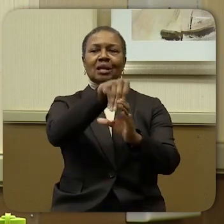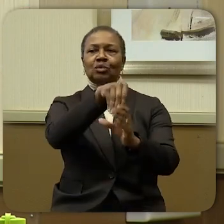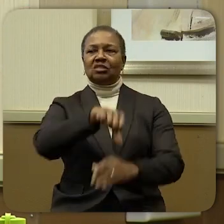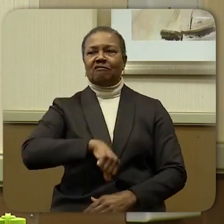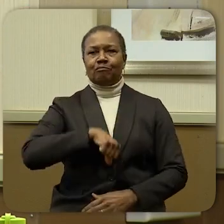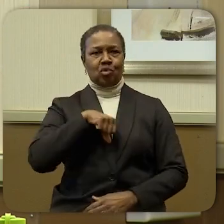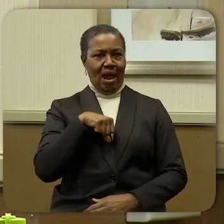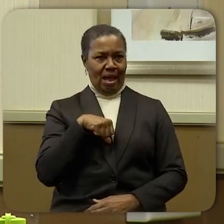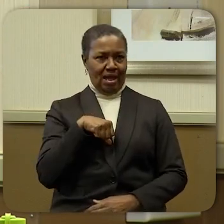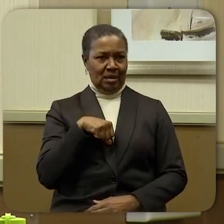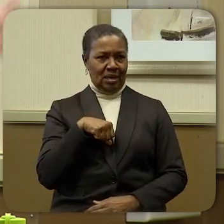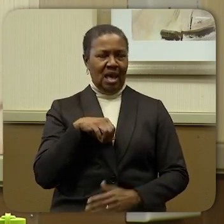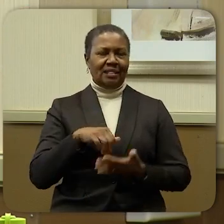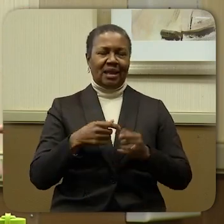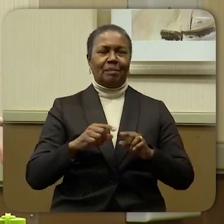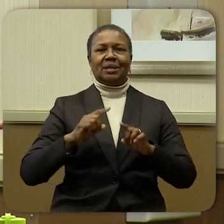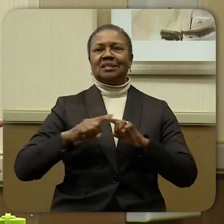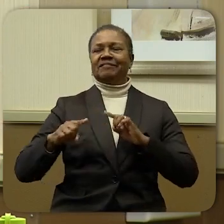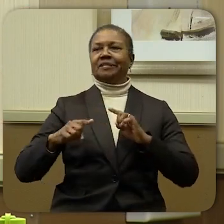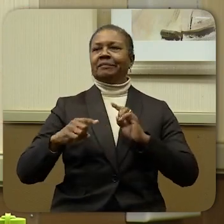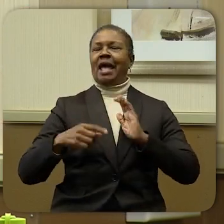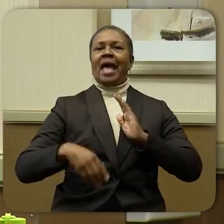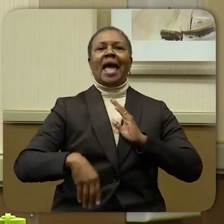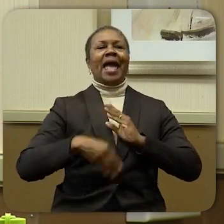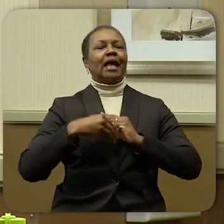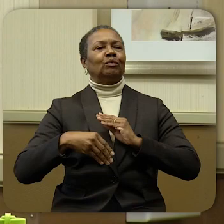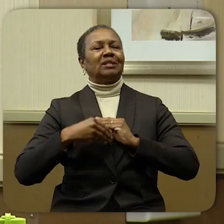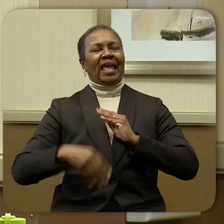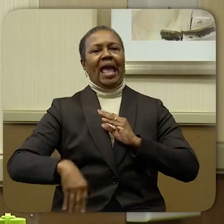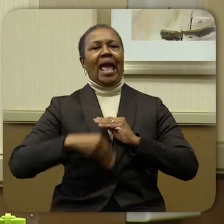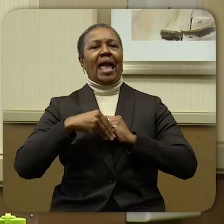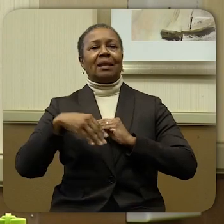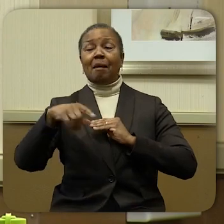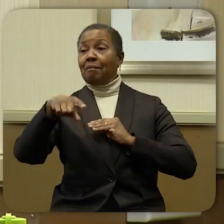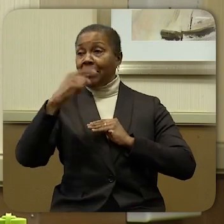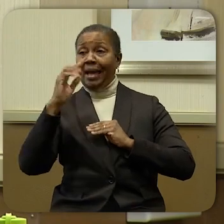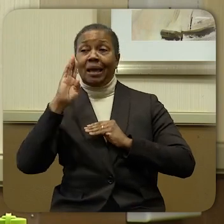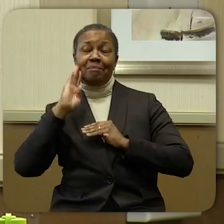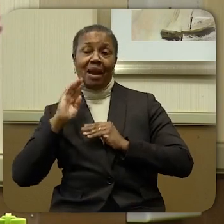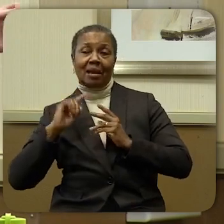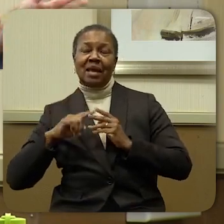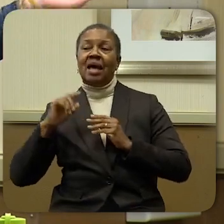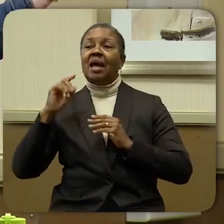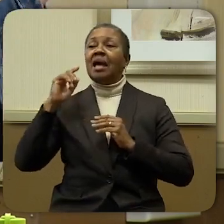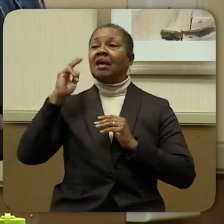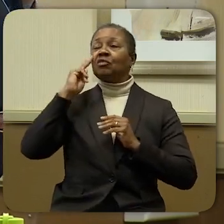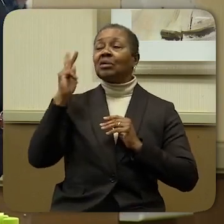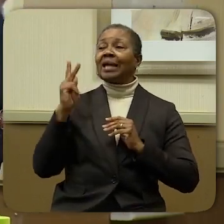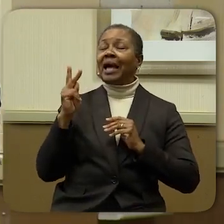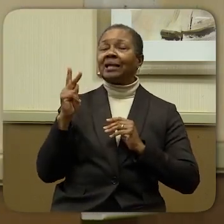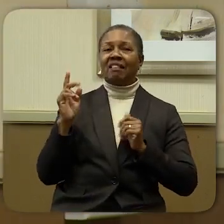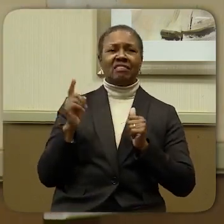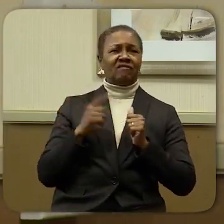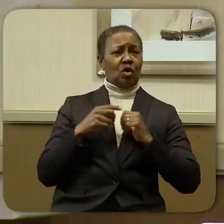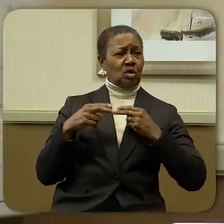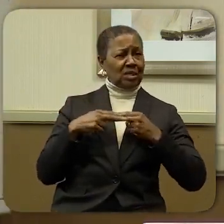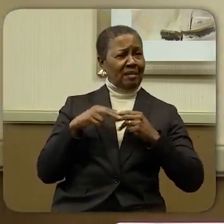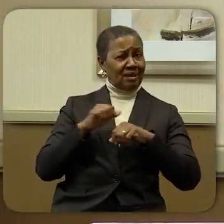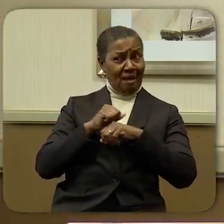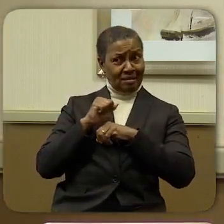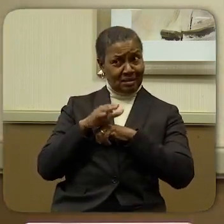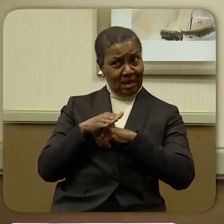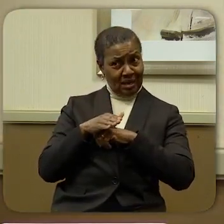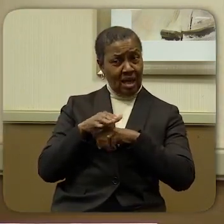saw that happen, and then different iterations with adding the black and brown stripe. And then if you look at, again, the first slide that I sent